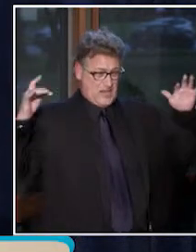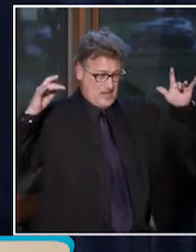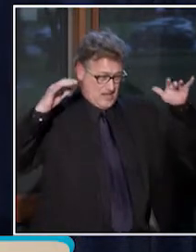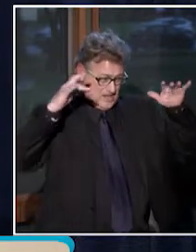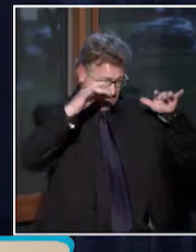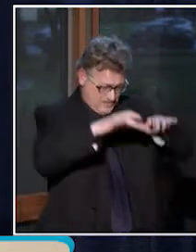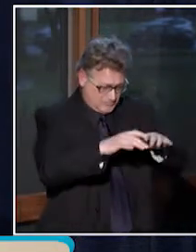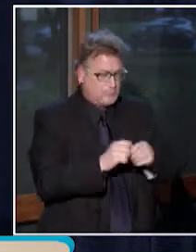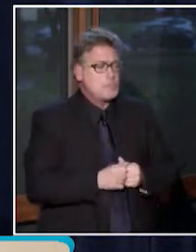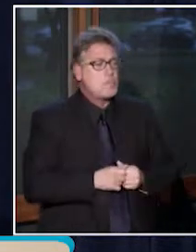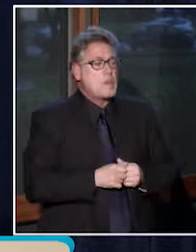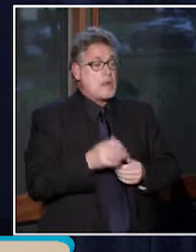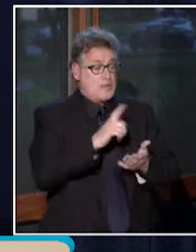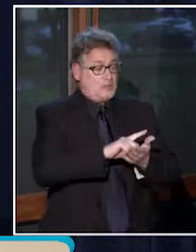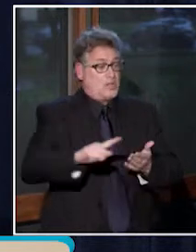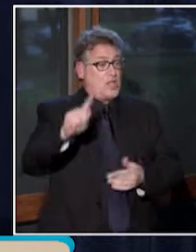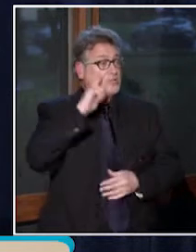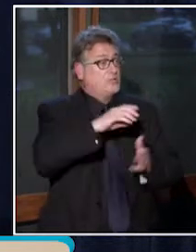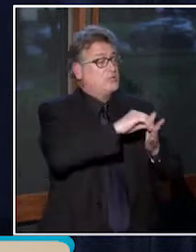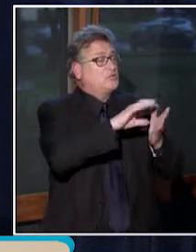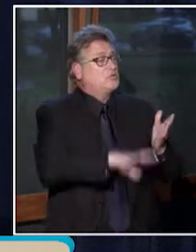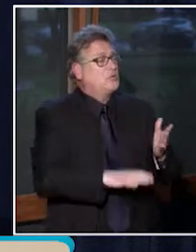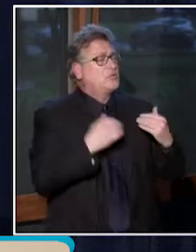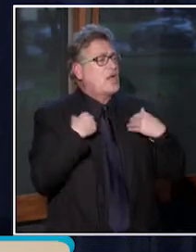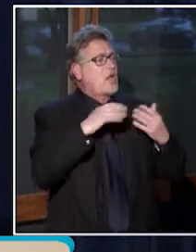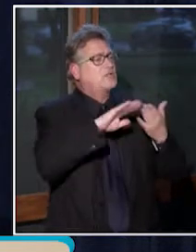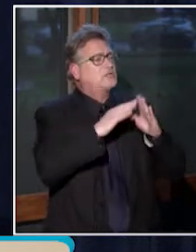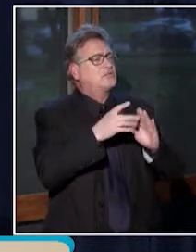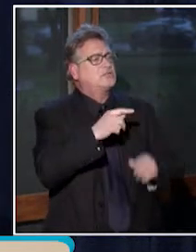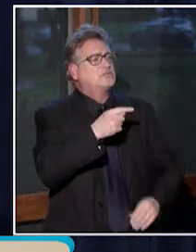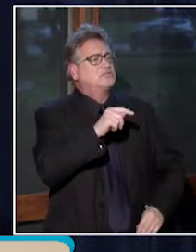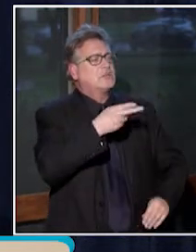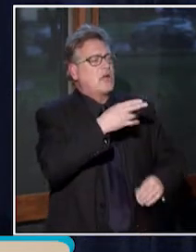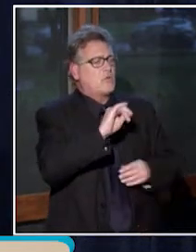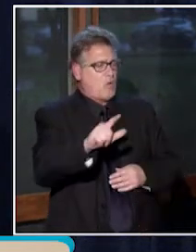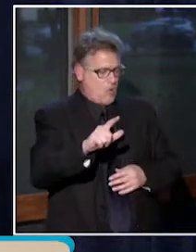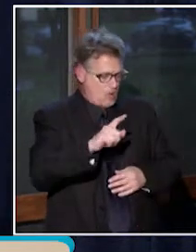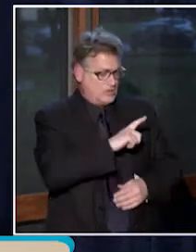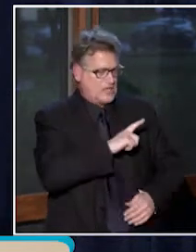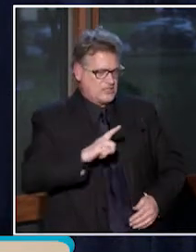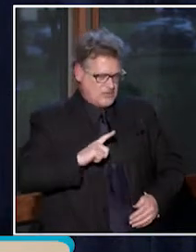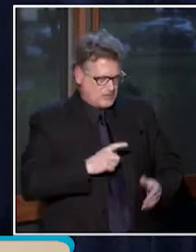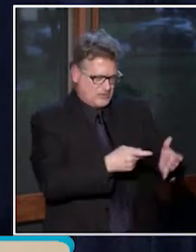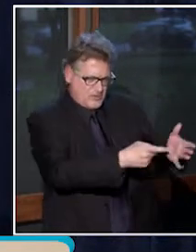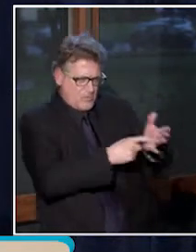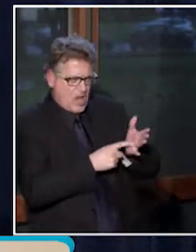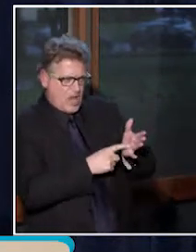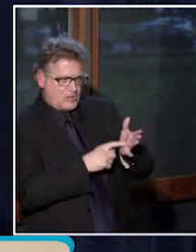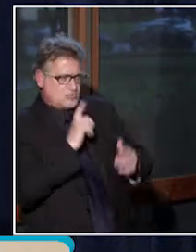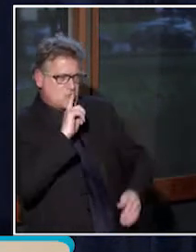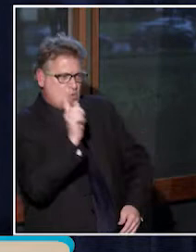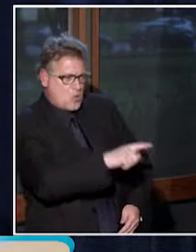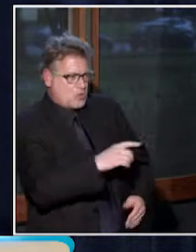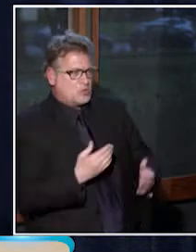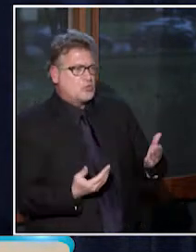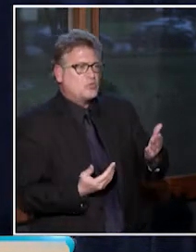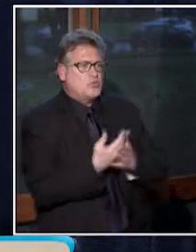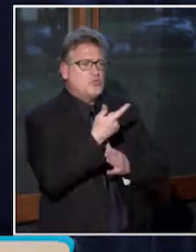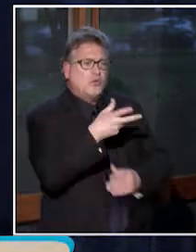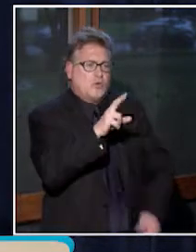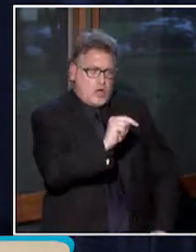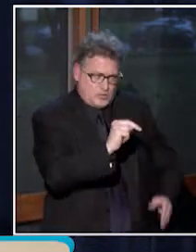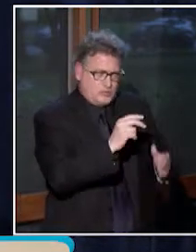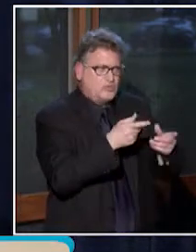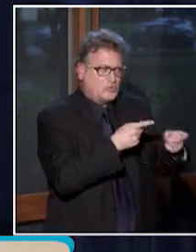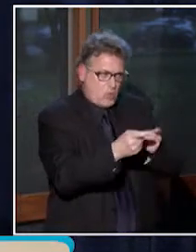attended. Last week, students hosted the town hall urging state legislators to make demands for increased gun control measures, and we have future